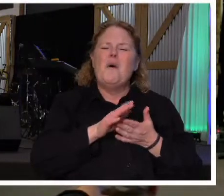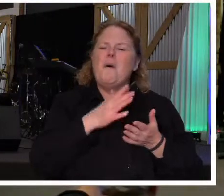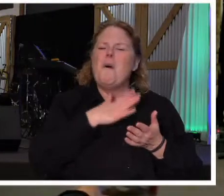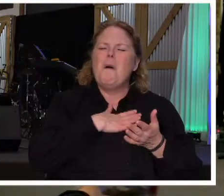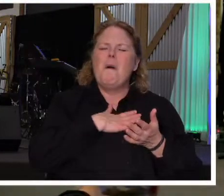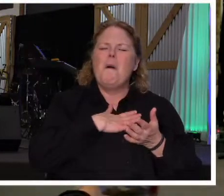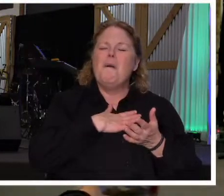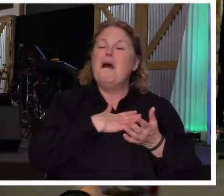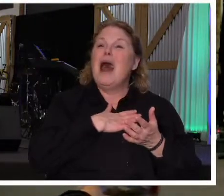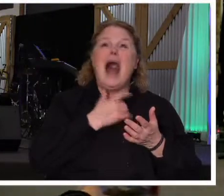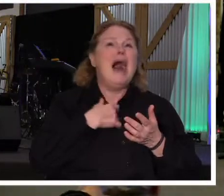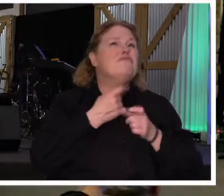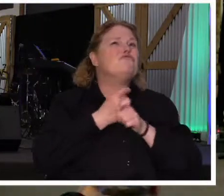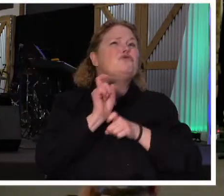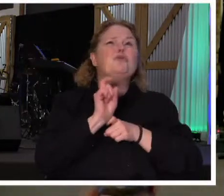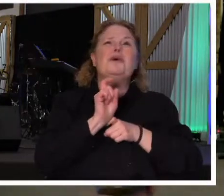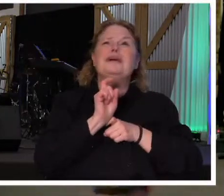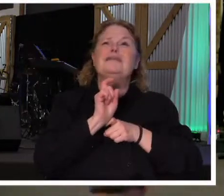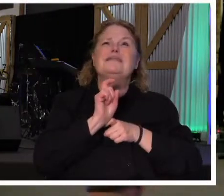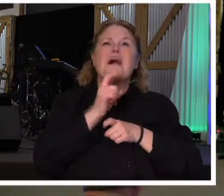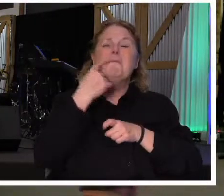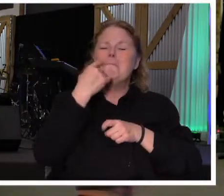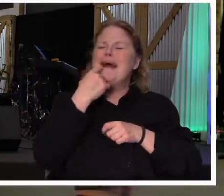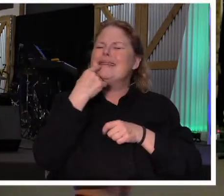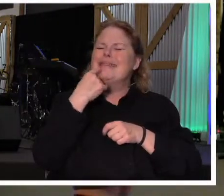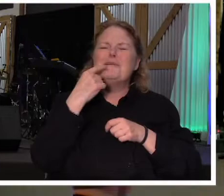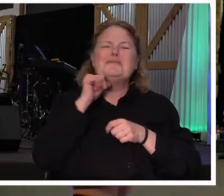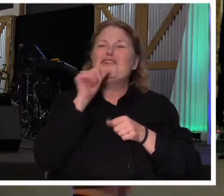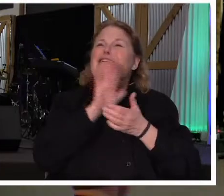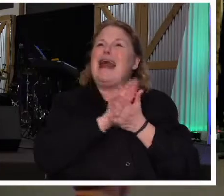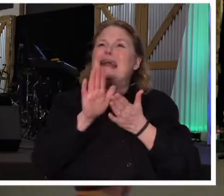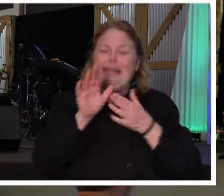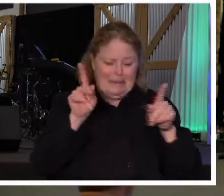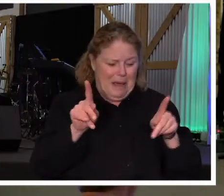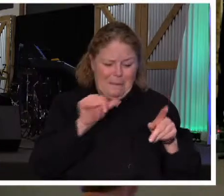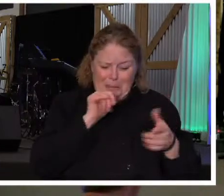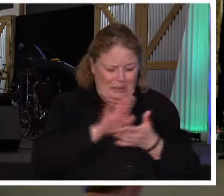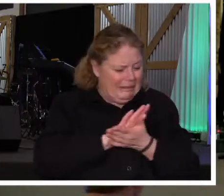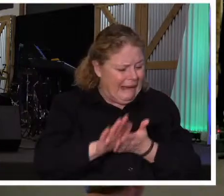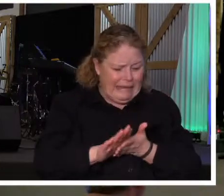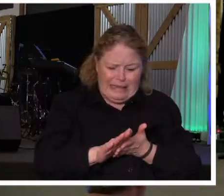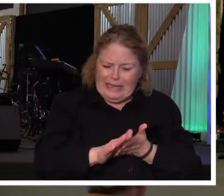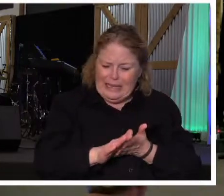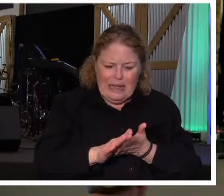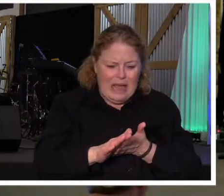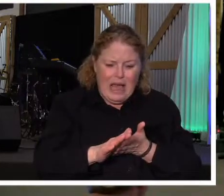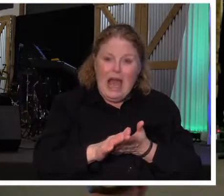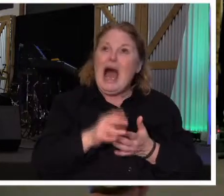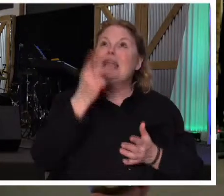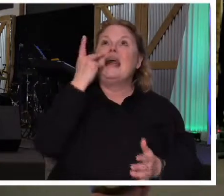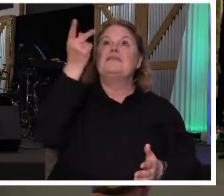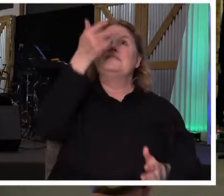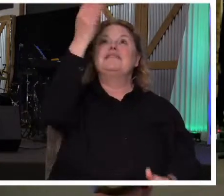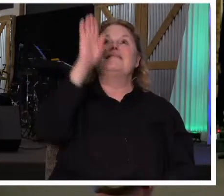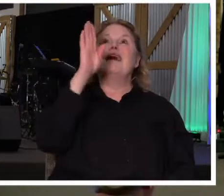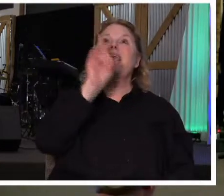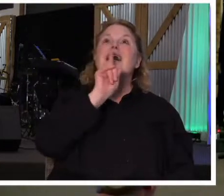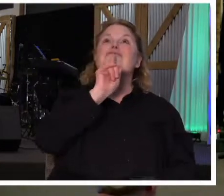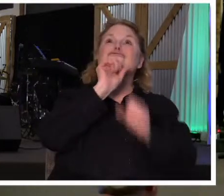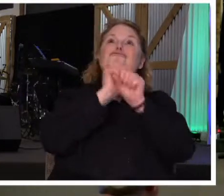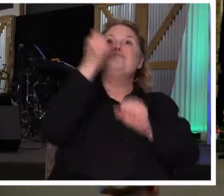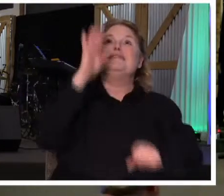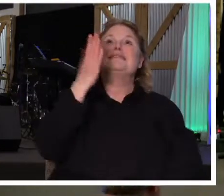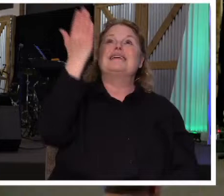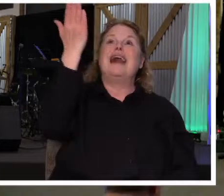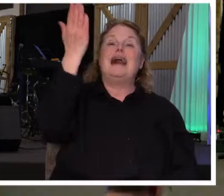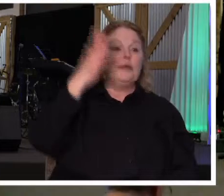I cried, for I am ruined, I'm a man of unclean lips, I live among a people of unclean lips, and my eyes have seen the King, the Lord God Almighty. As soon